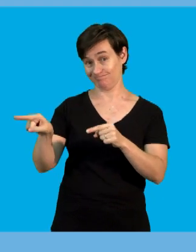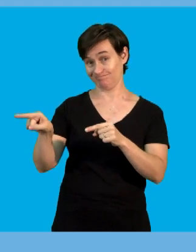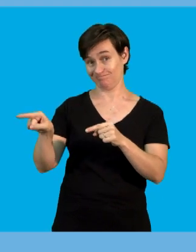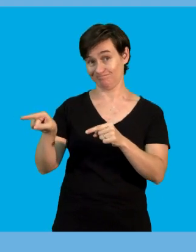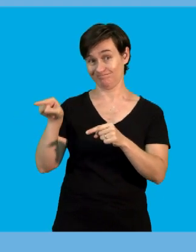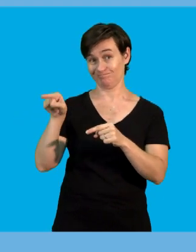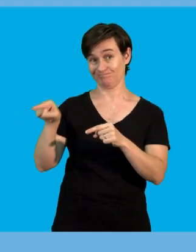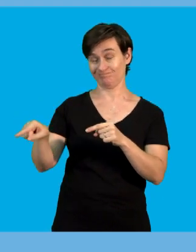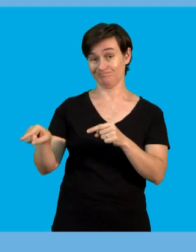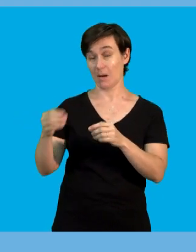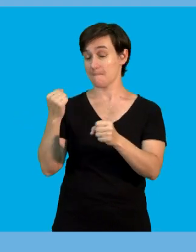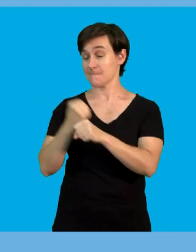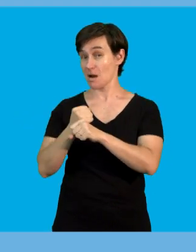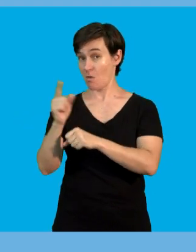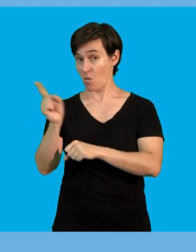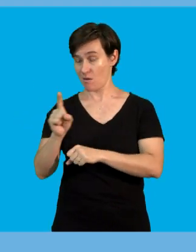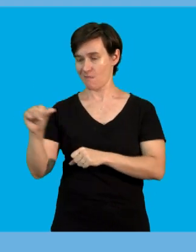will react to form